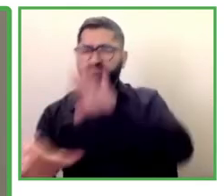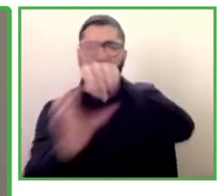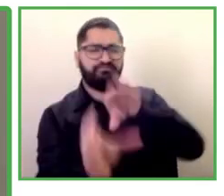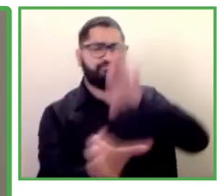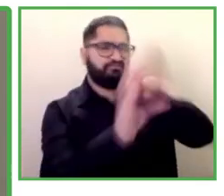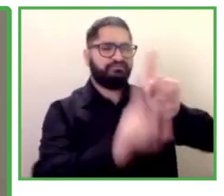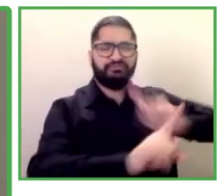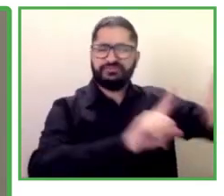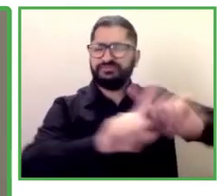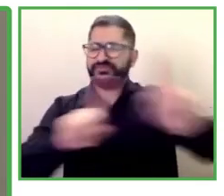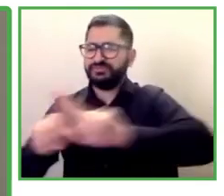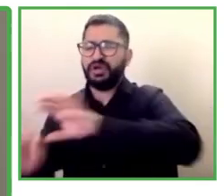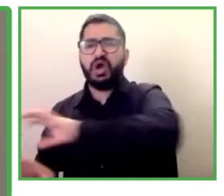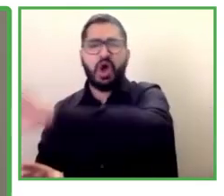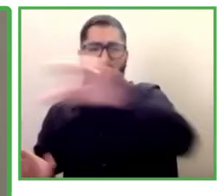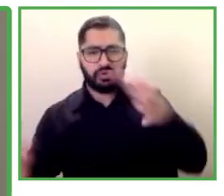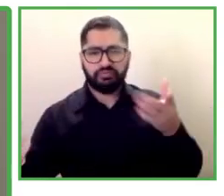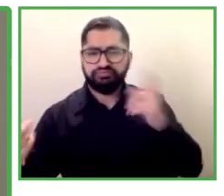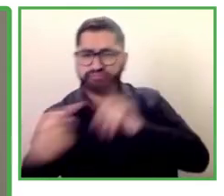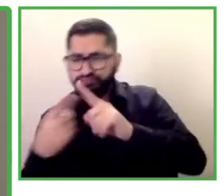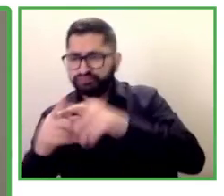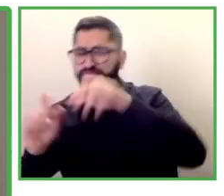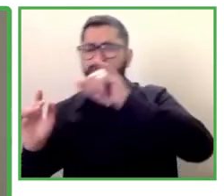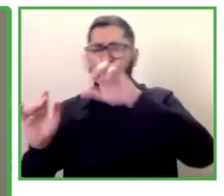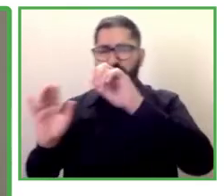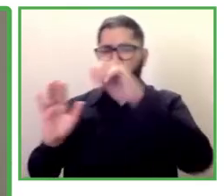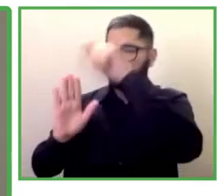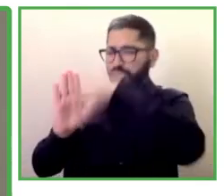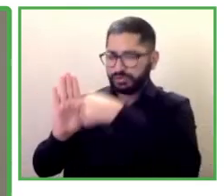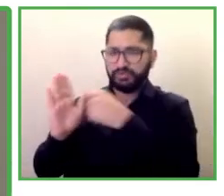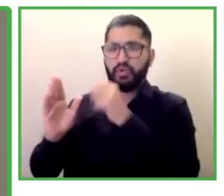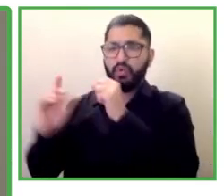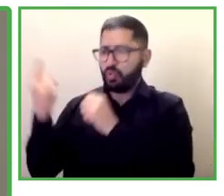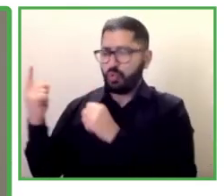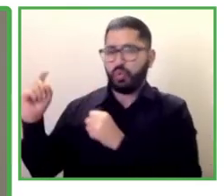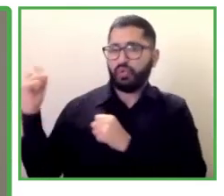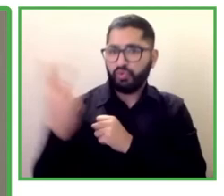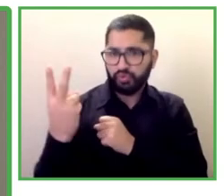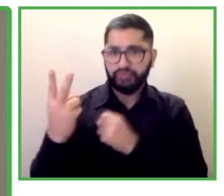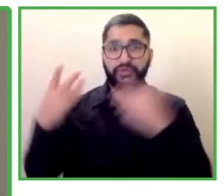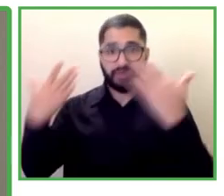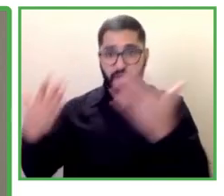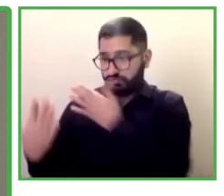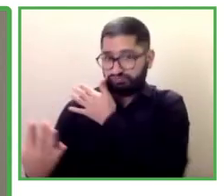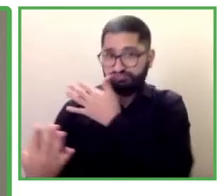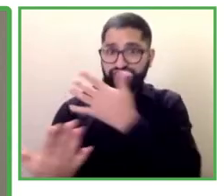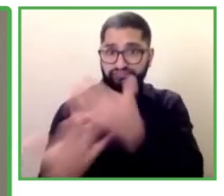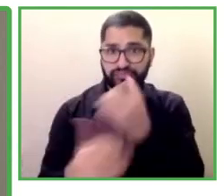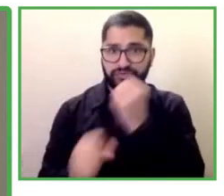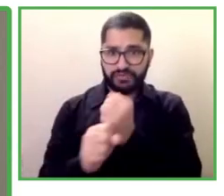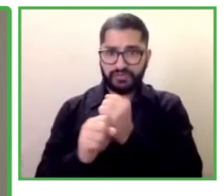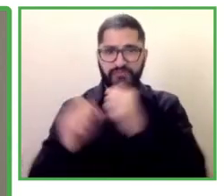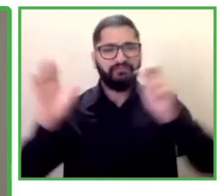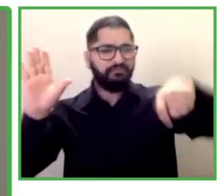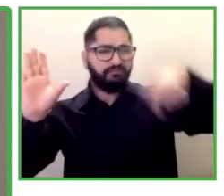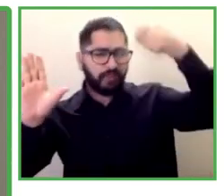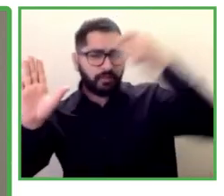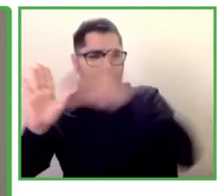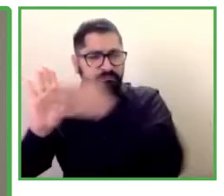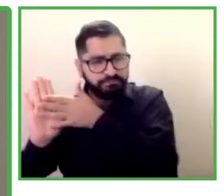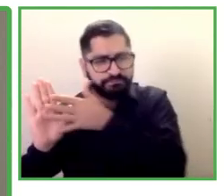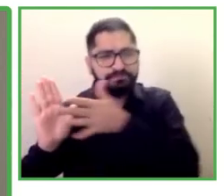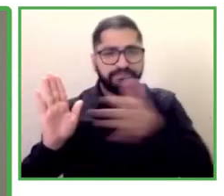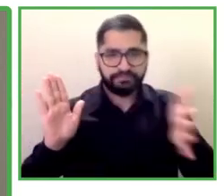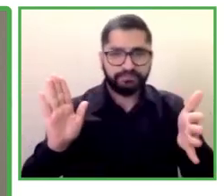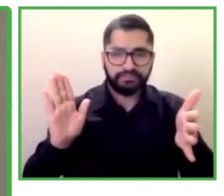the editions of Zero Project and in two of them that were for fostering employment from the